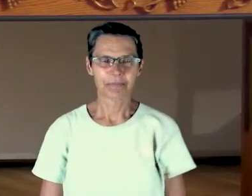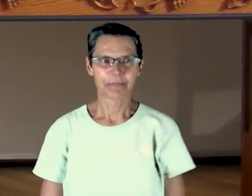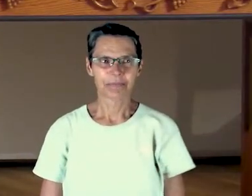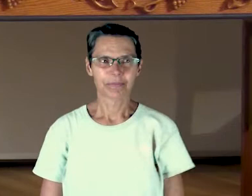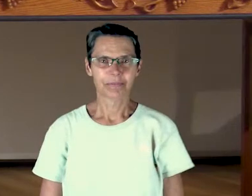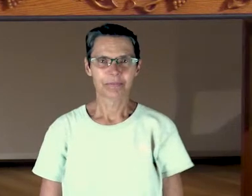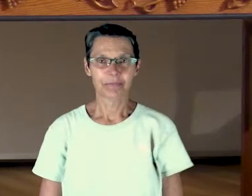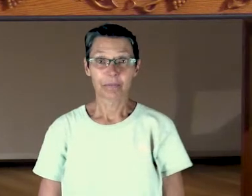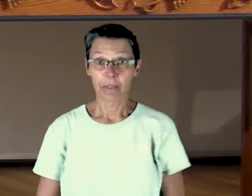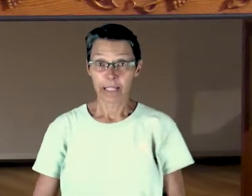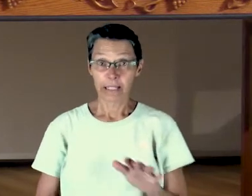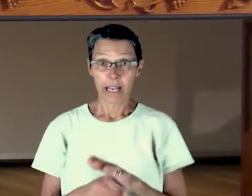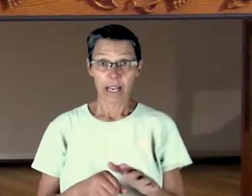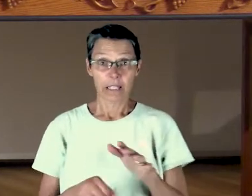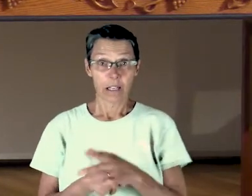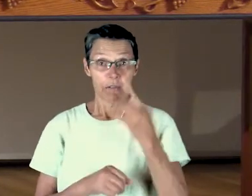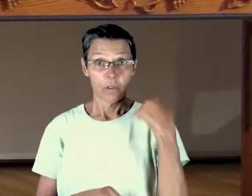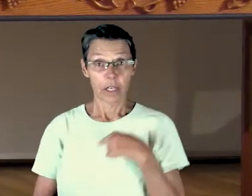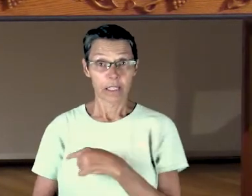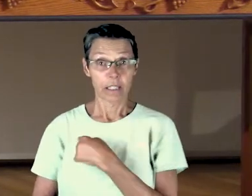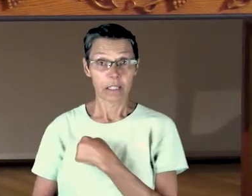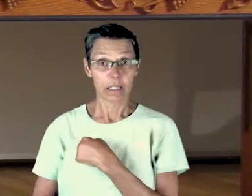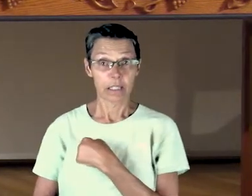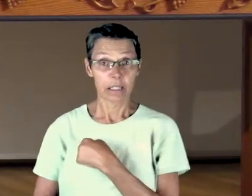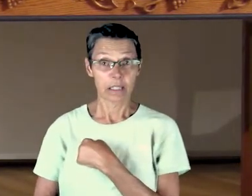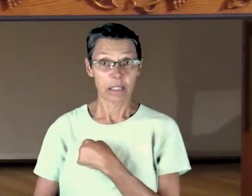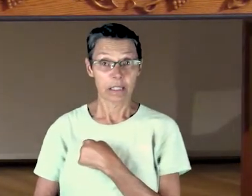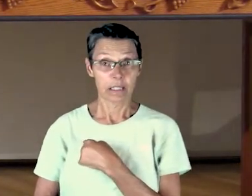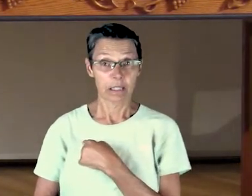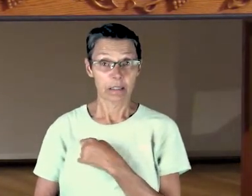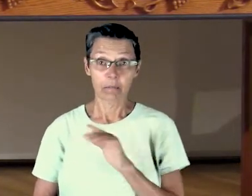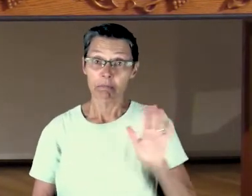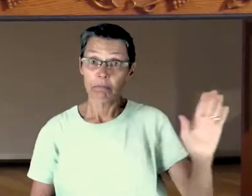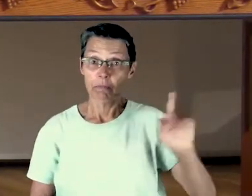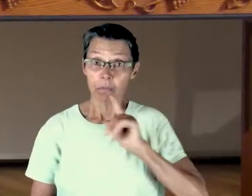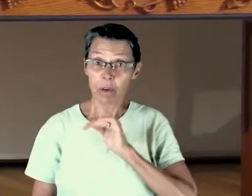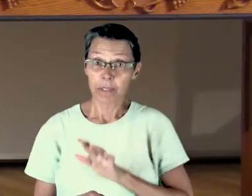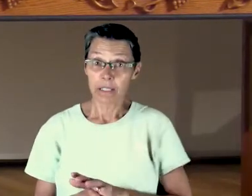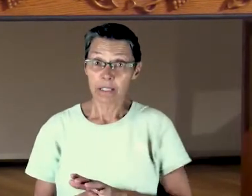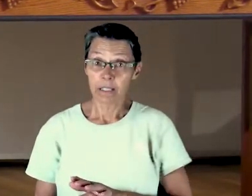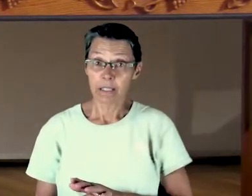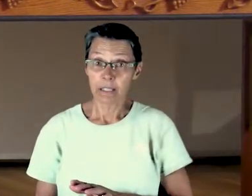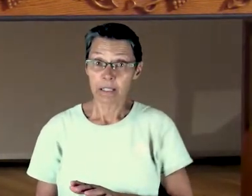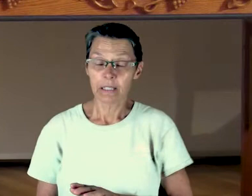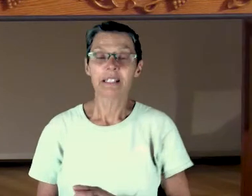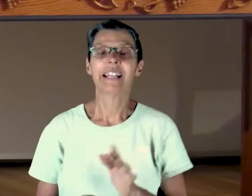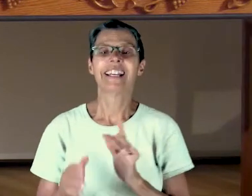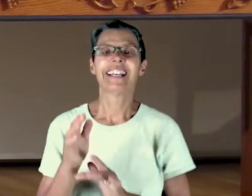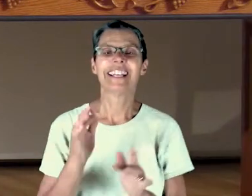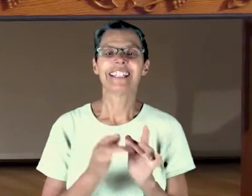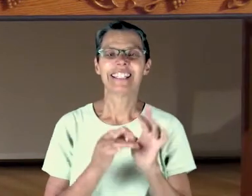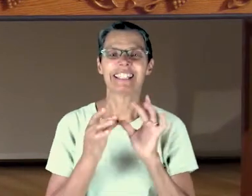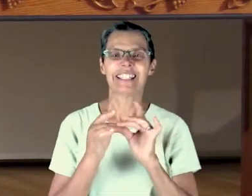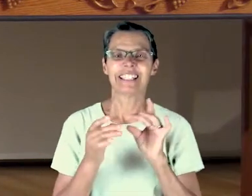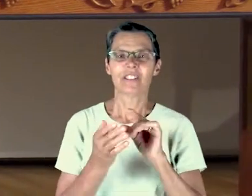Is it enough for us? You know that promise. And then Jesus says the verse that I started my sermon with last week. Jesus says,